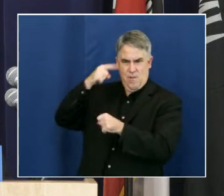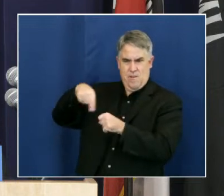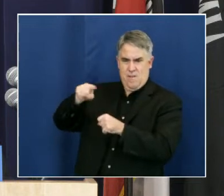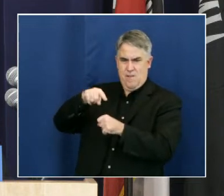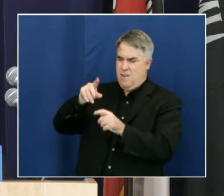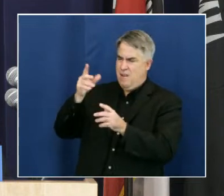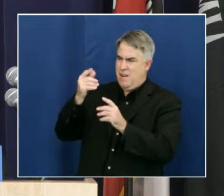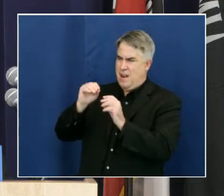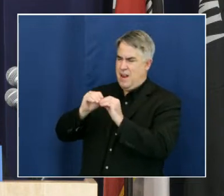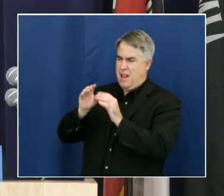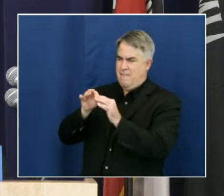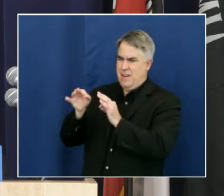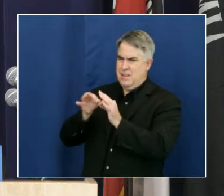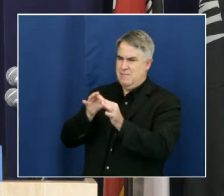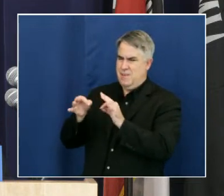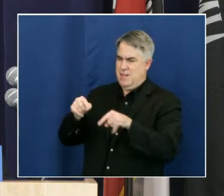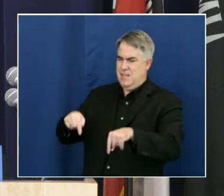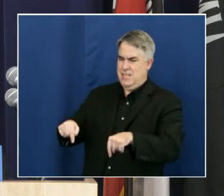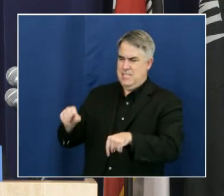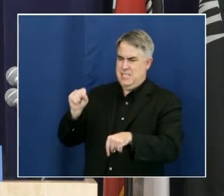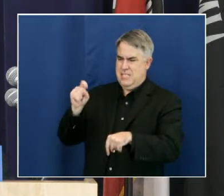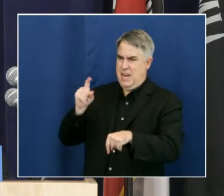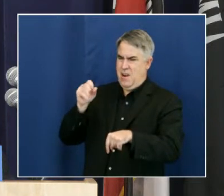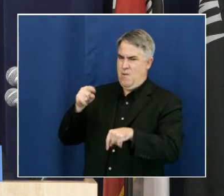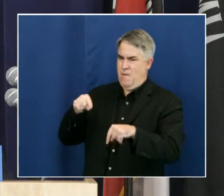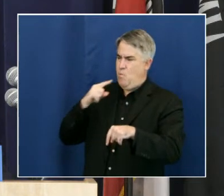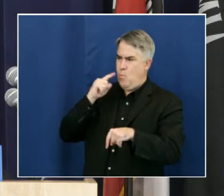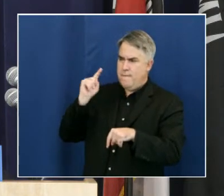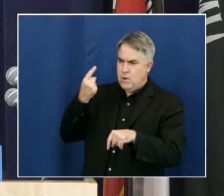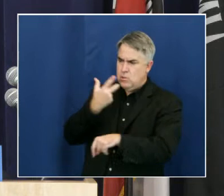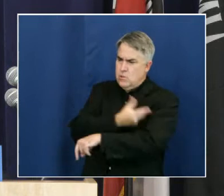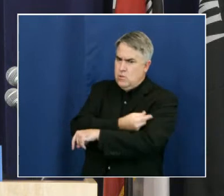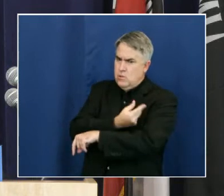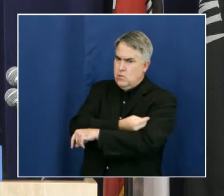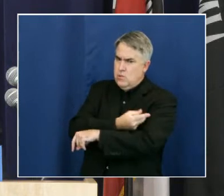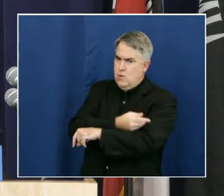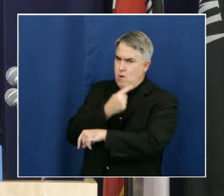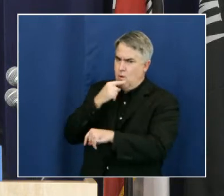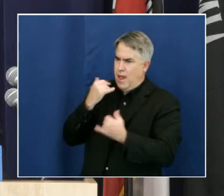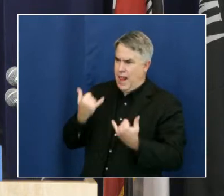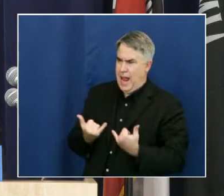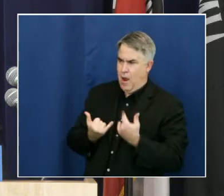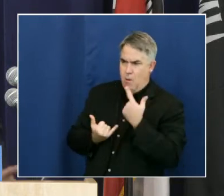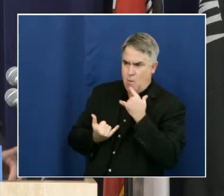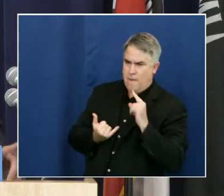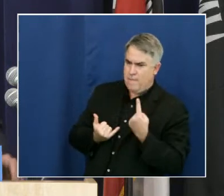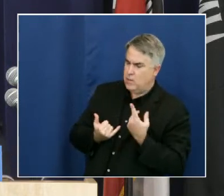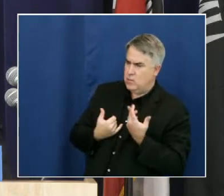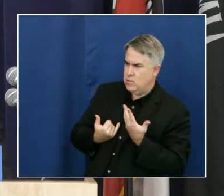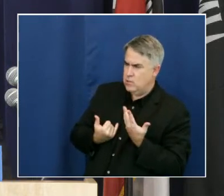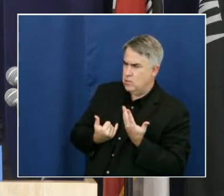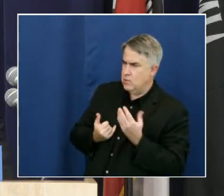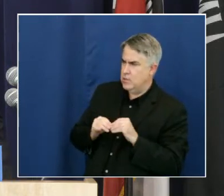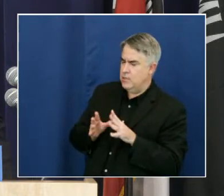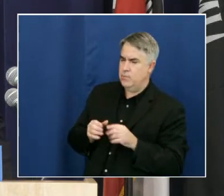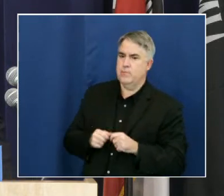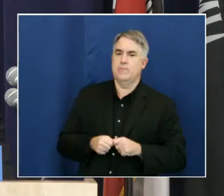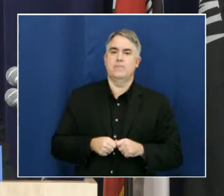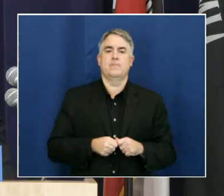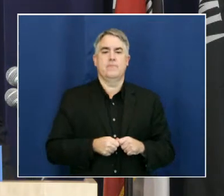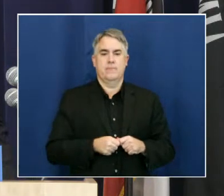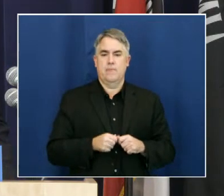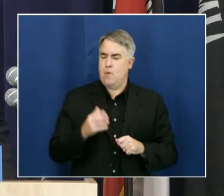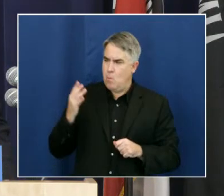what San Diego County has decided as far as who can get vaccinated and then why they've come to